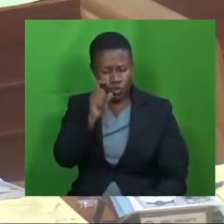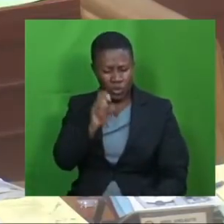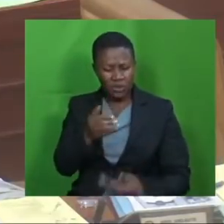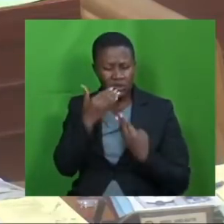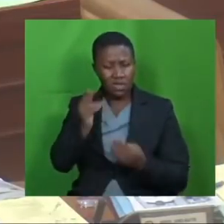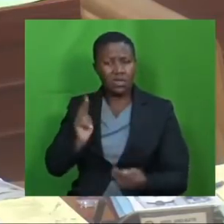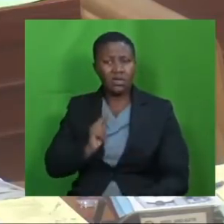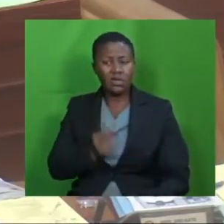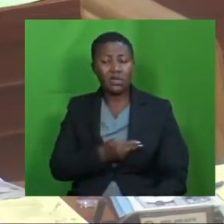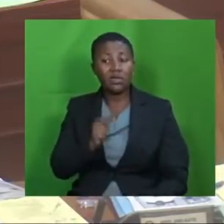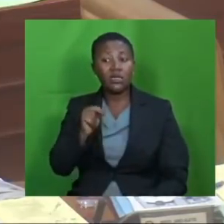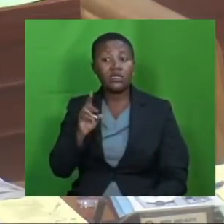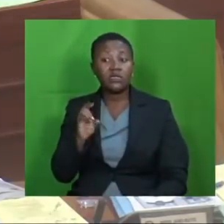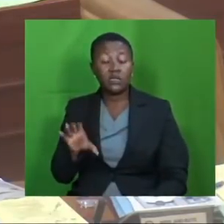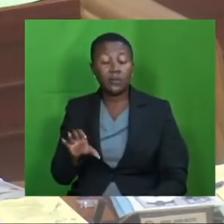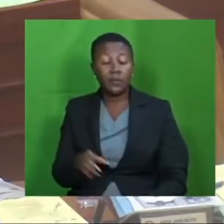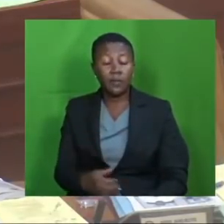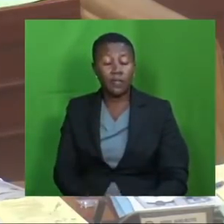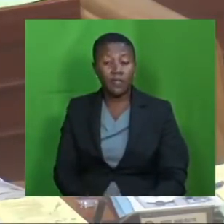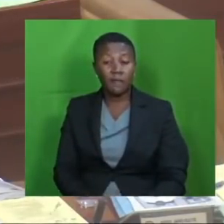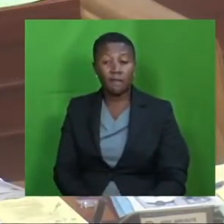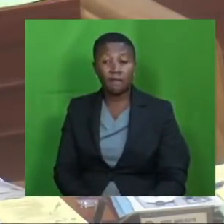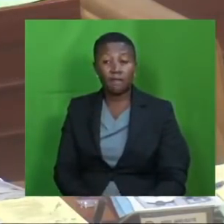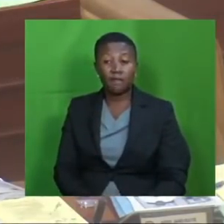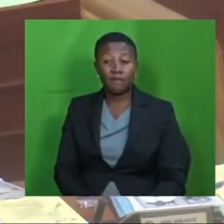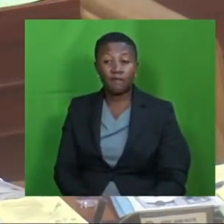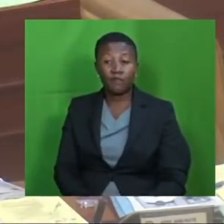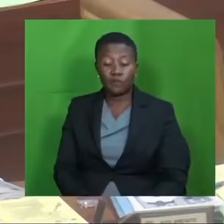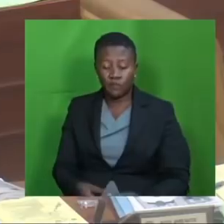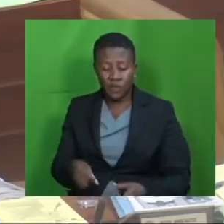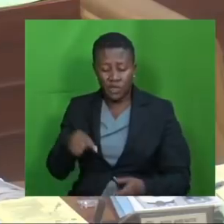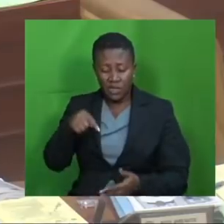least, Mr. Speaker, let this mark